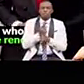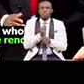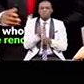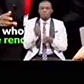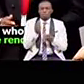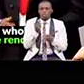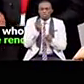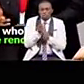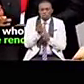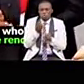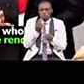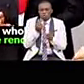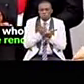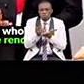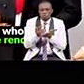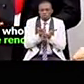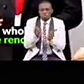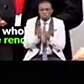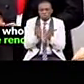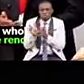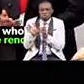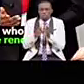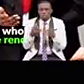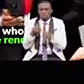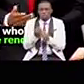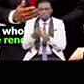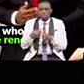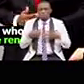little talk with Jesus made me